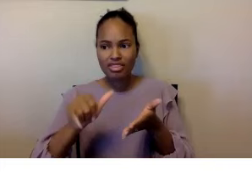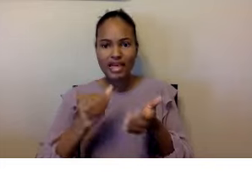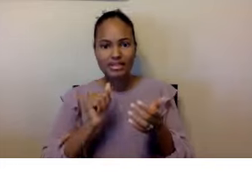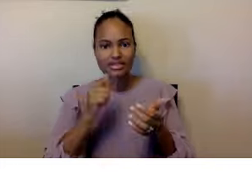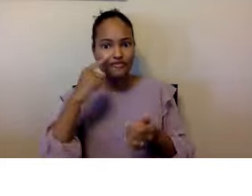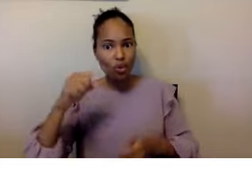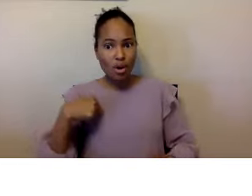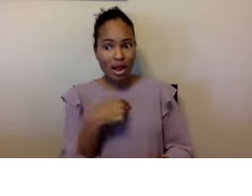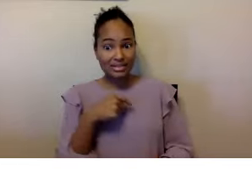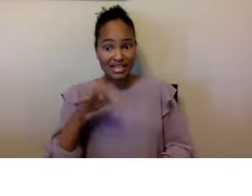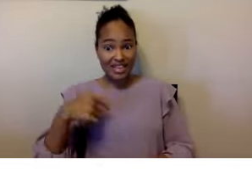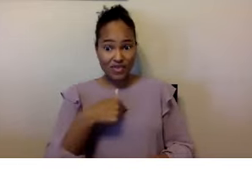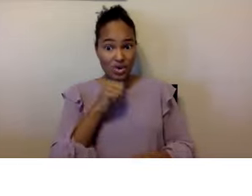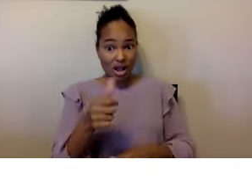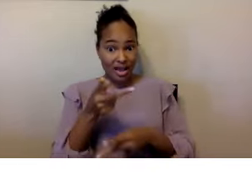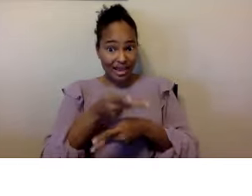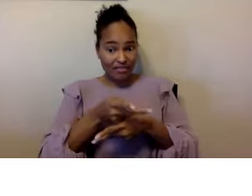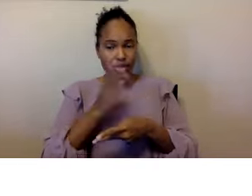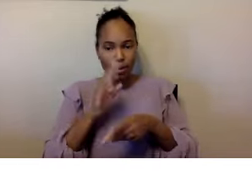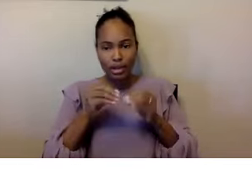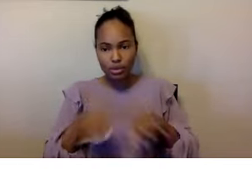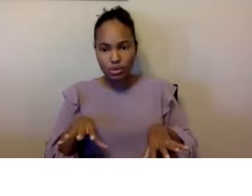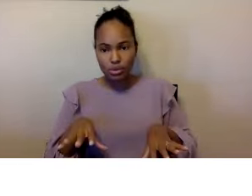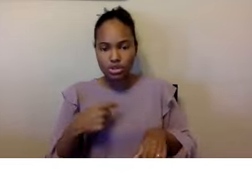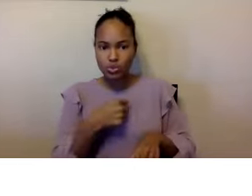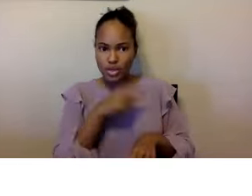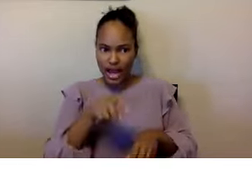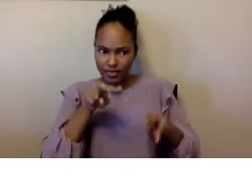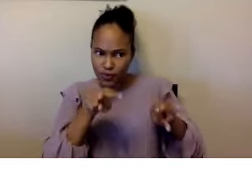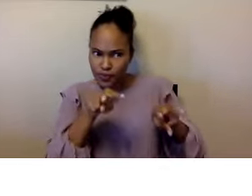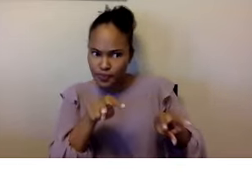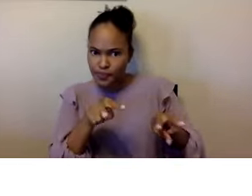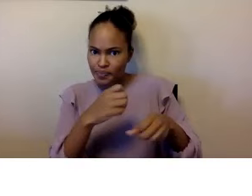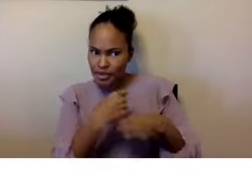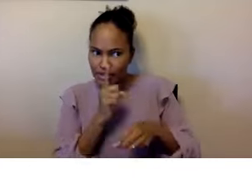not careful, we'll lose it. We have to be the watchdogs on the ADA,